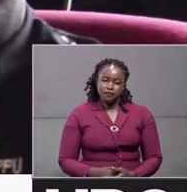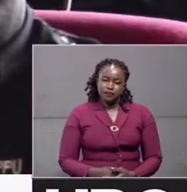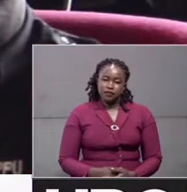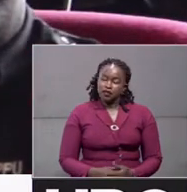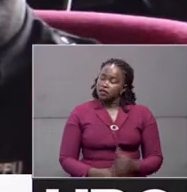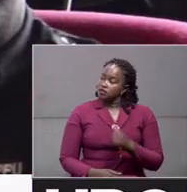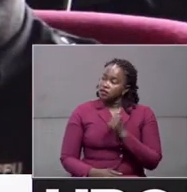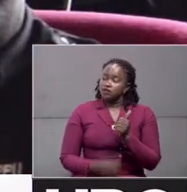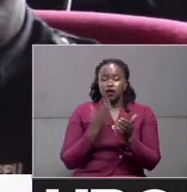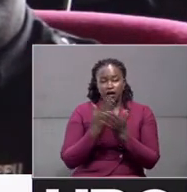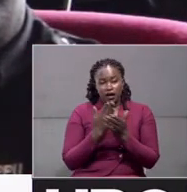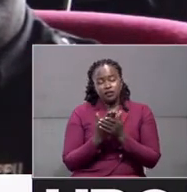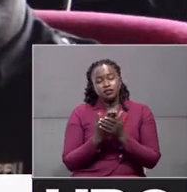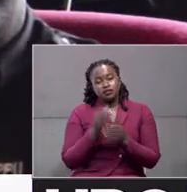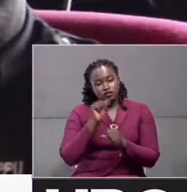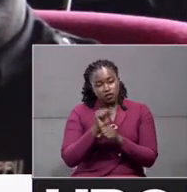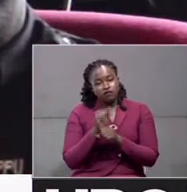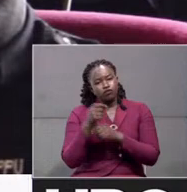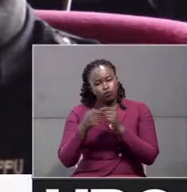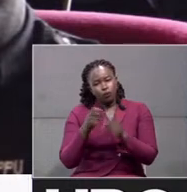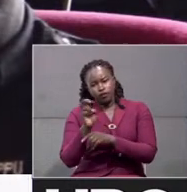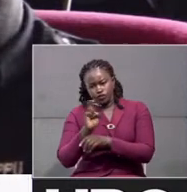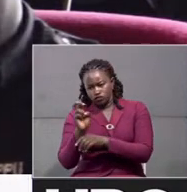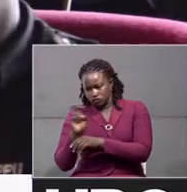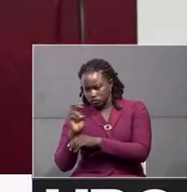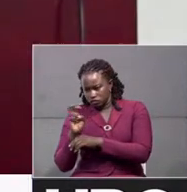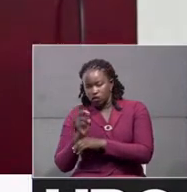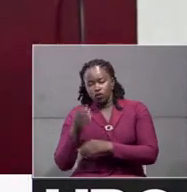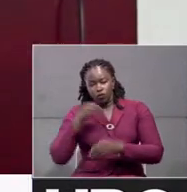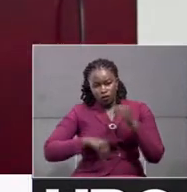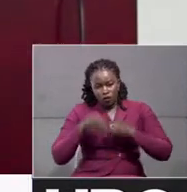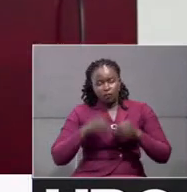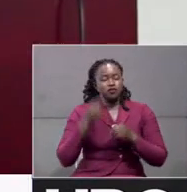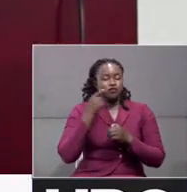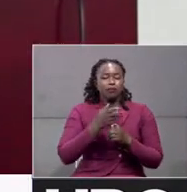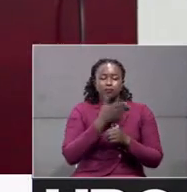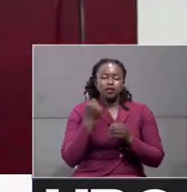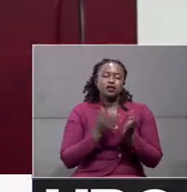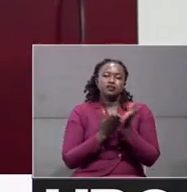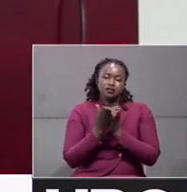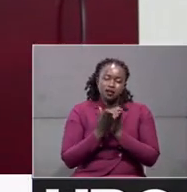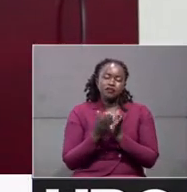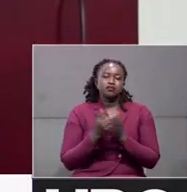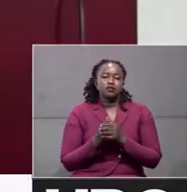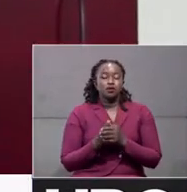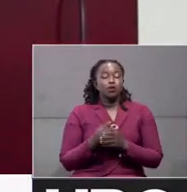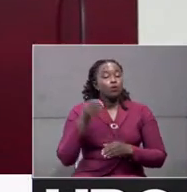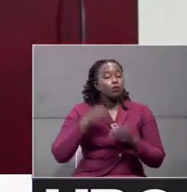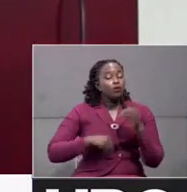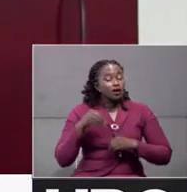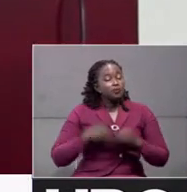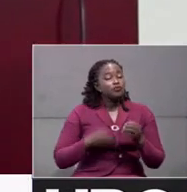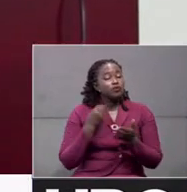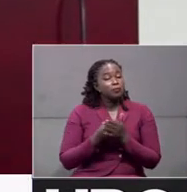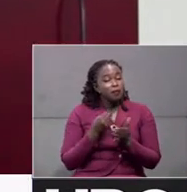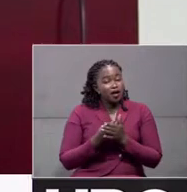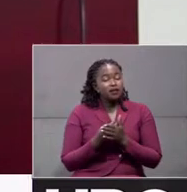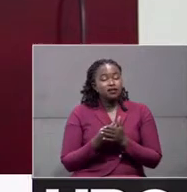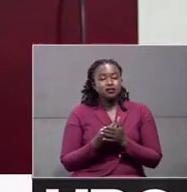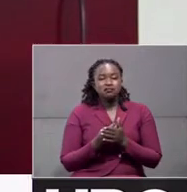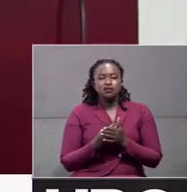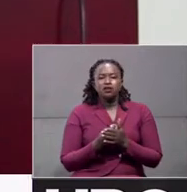the employees to be watchdogs of the corrupt for better services. Corruption money, you know, it is so